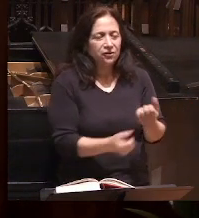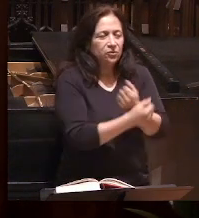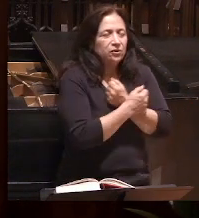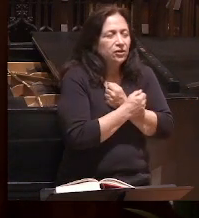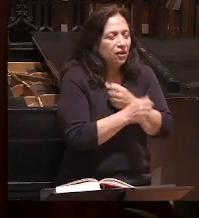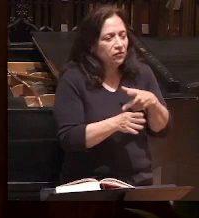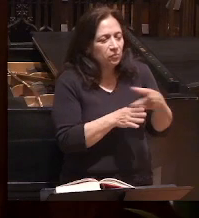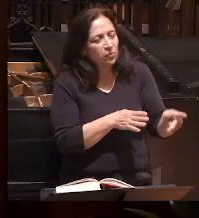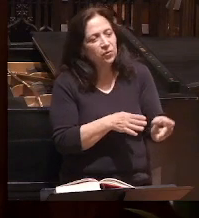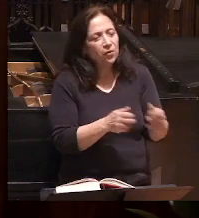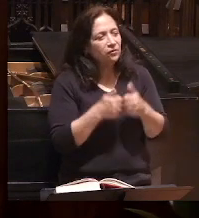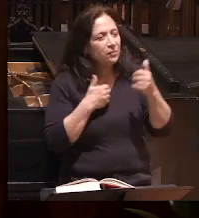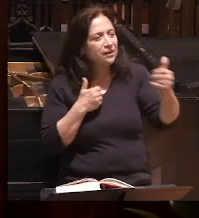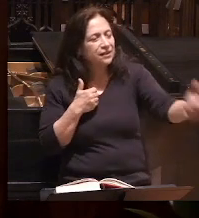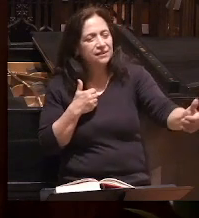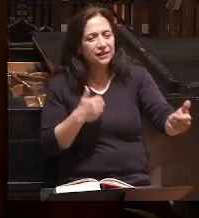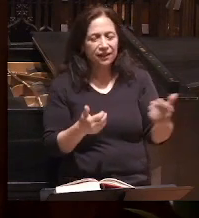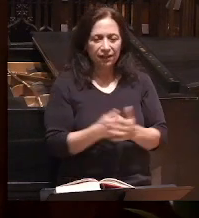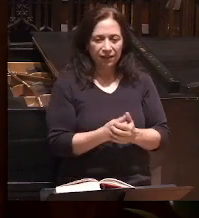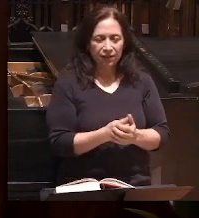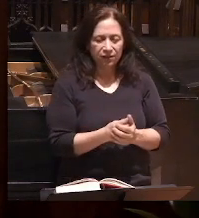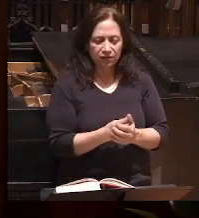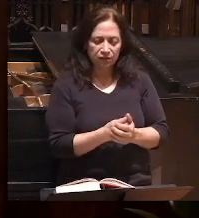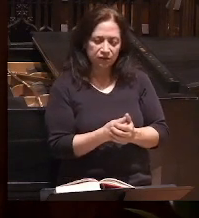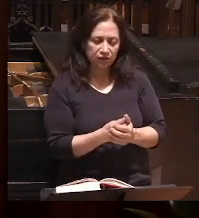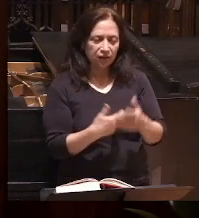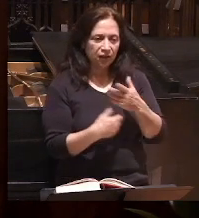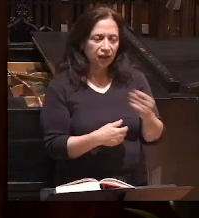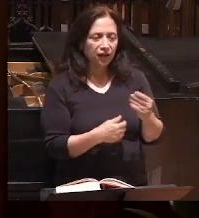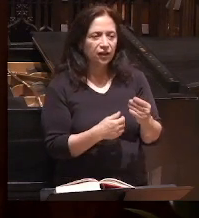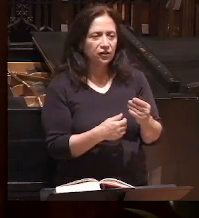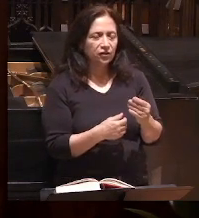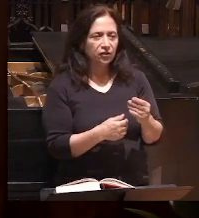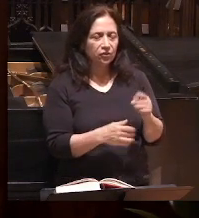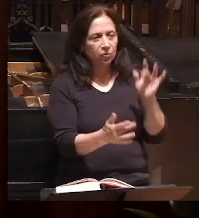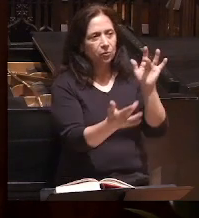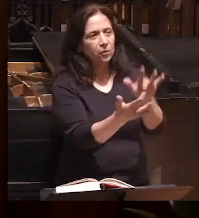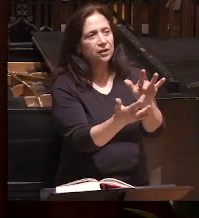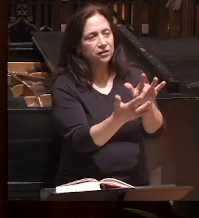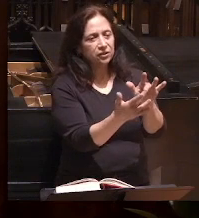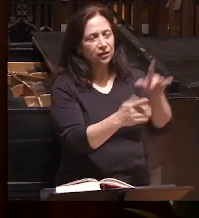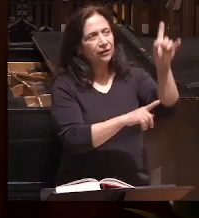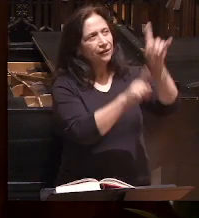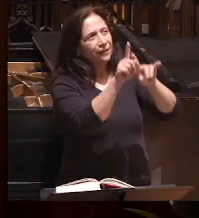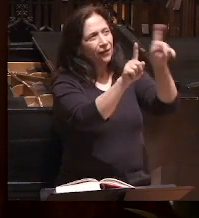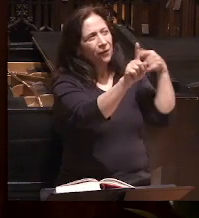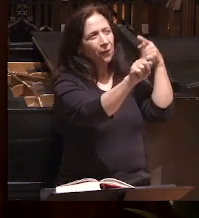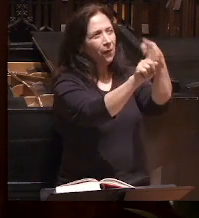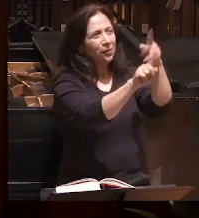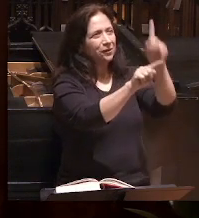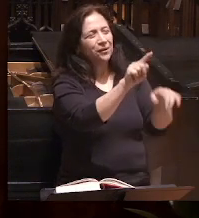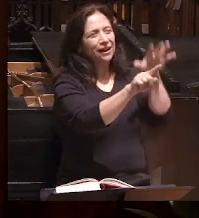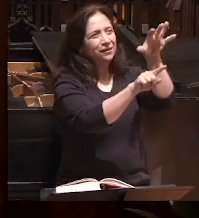to try when your arms are too weary, to reach that unreachable